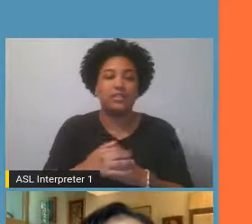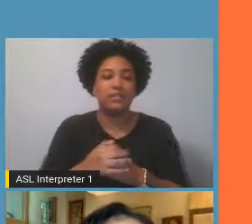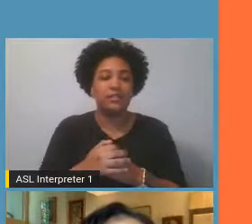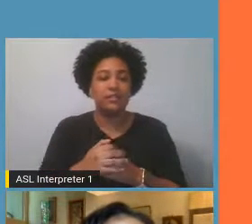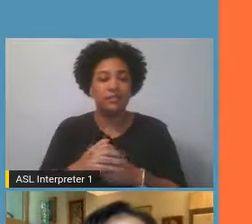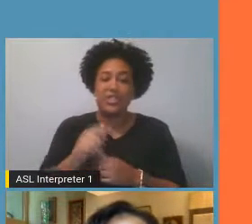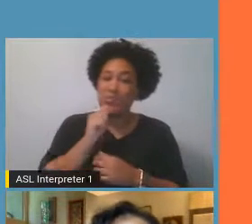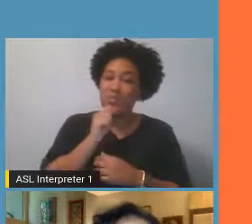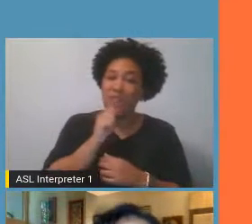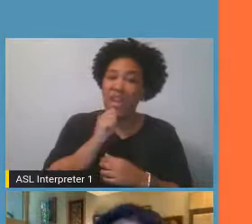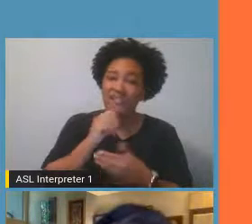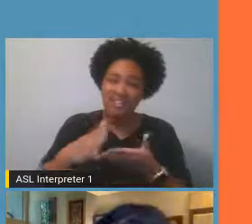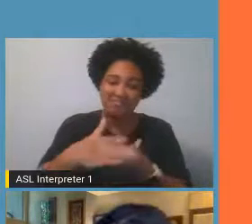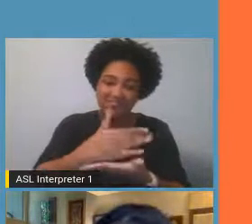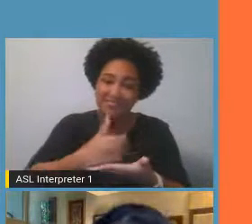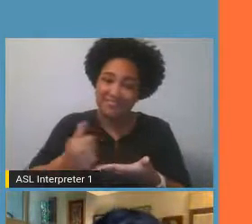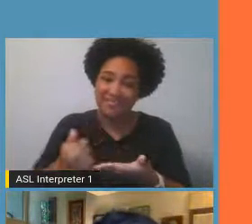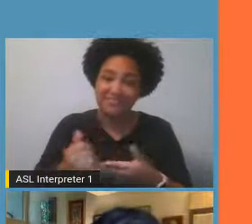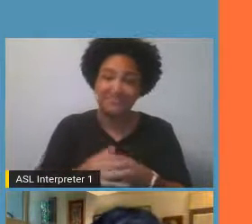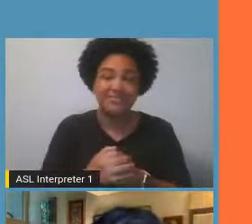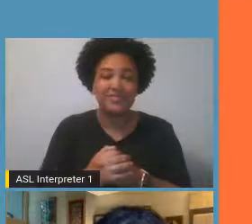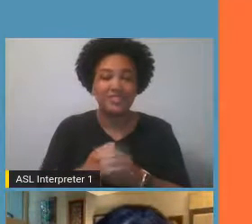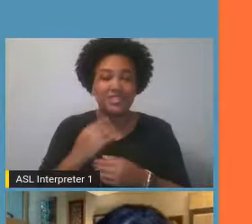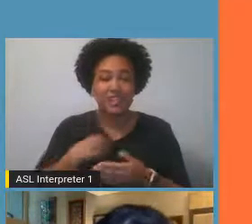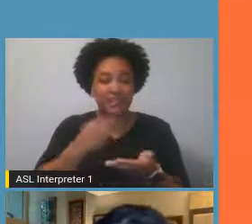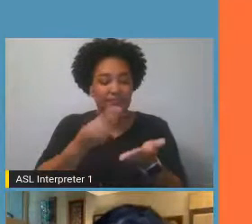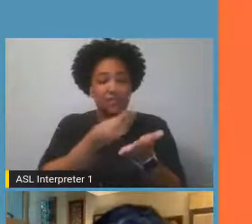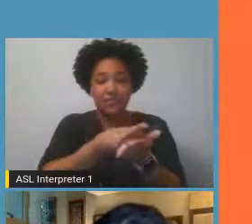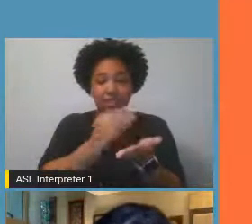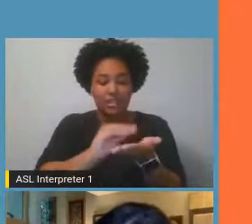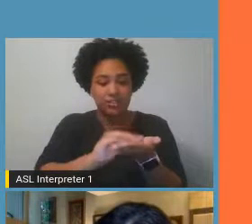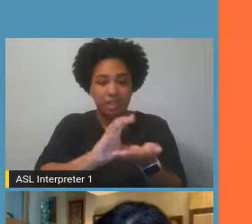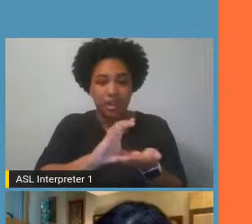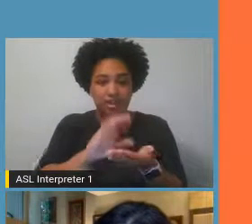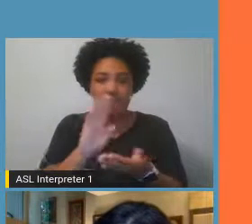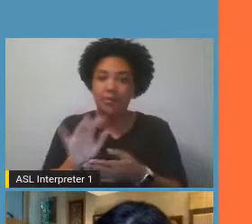private collection that's been funded by